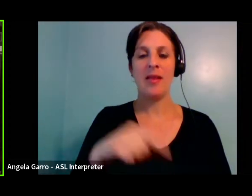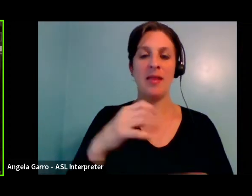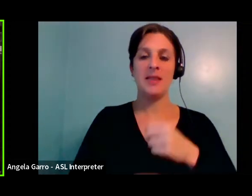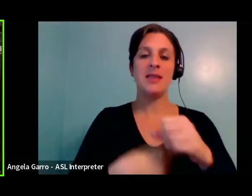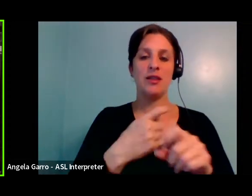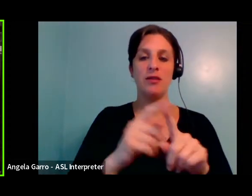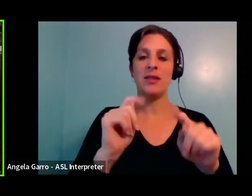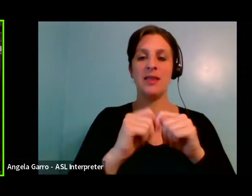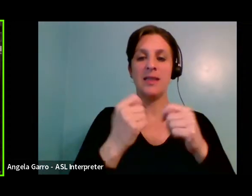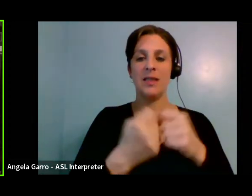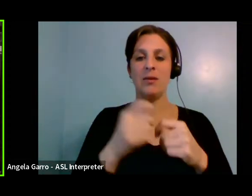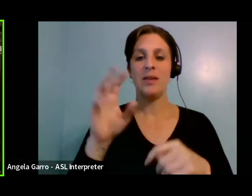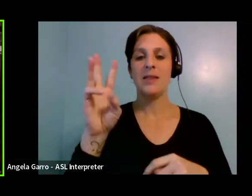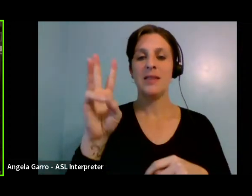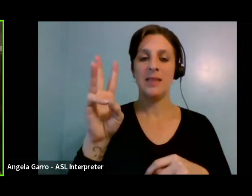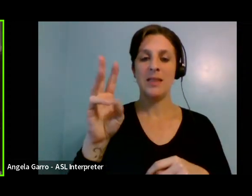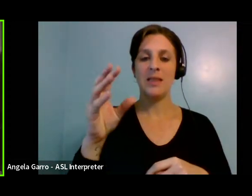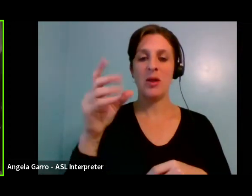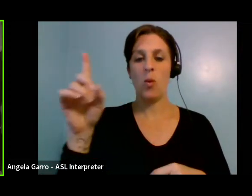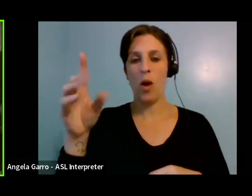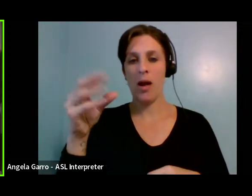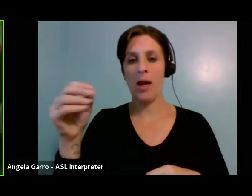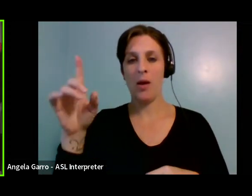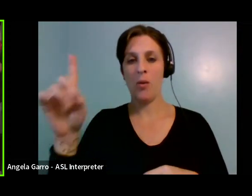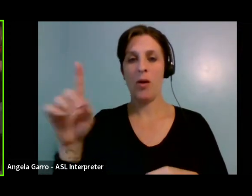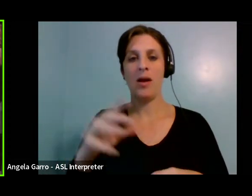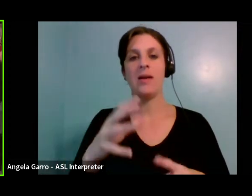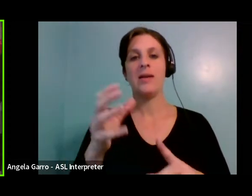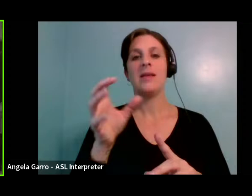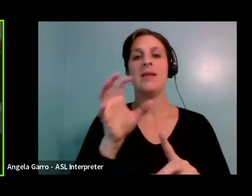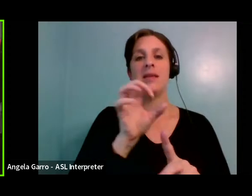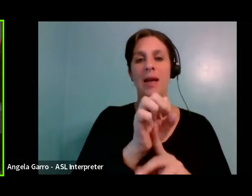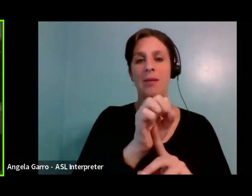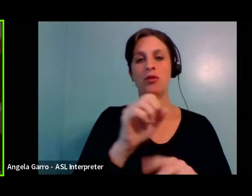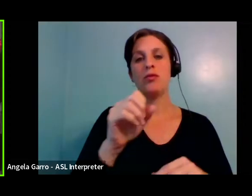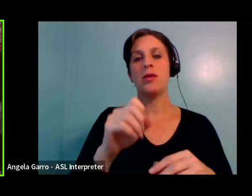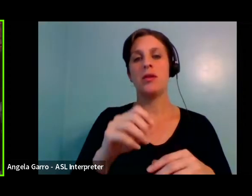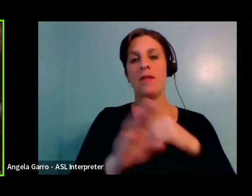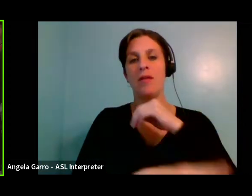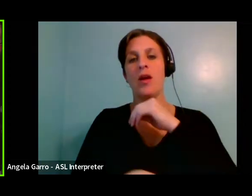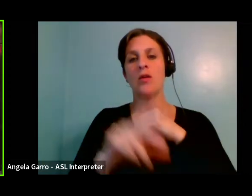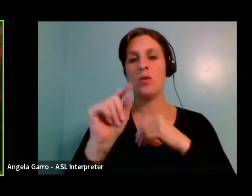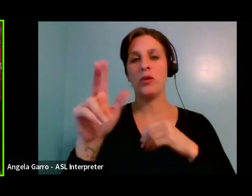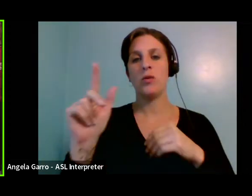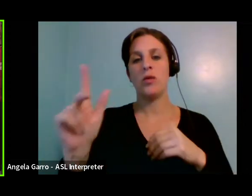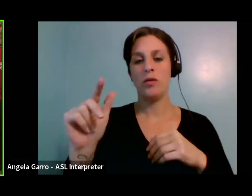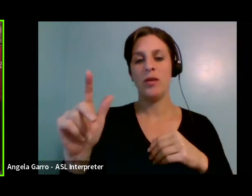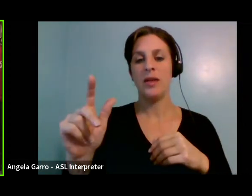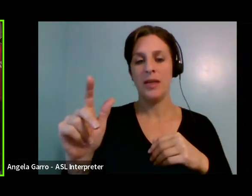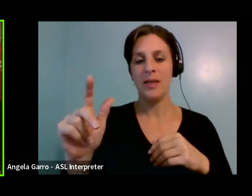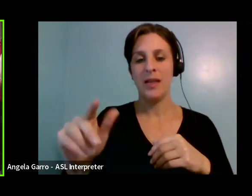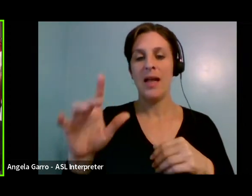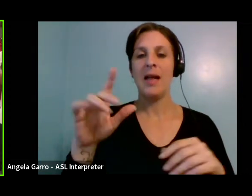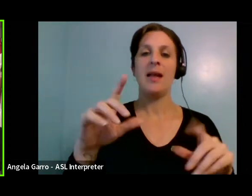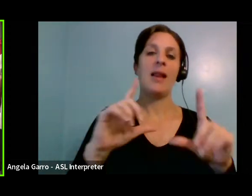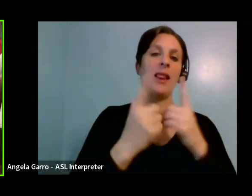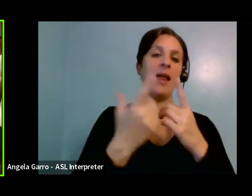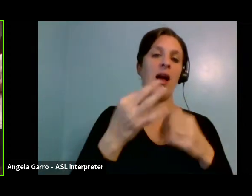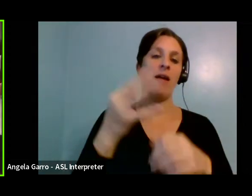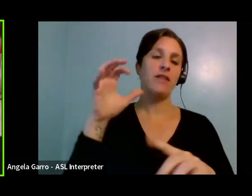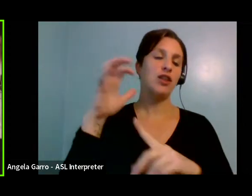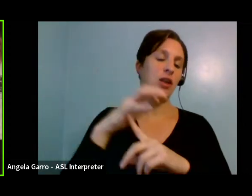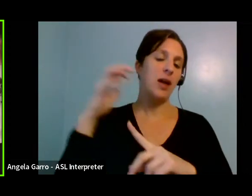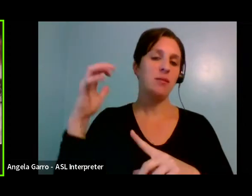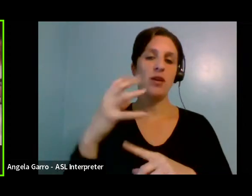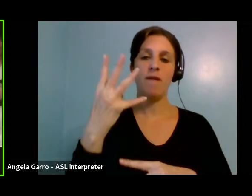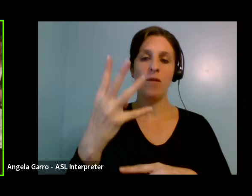team went 6-1-1 in capturing the fall 2023 Andy Hodzik League of Champions. 4 players went